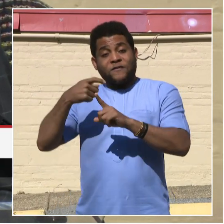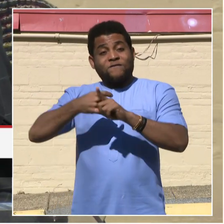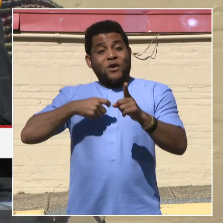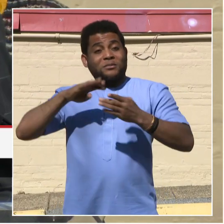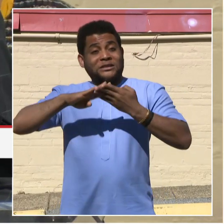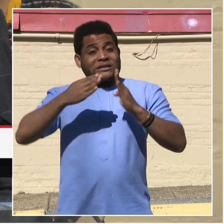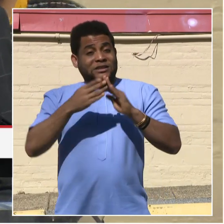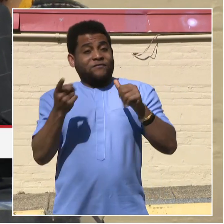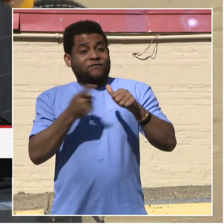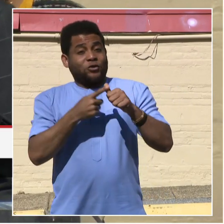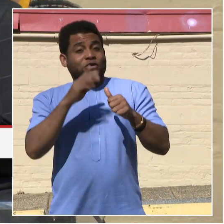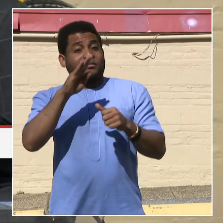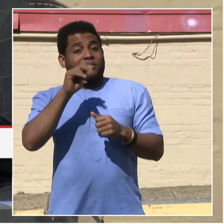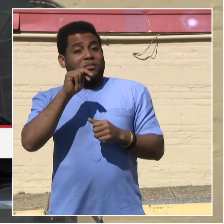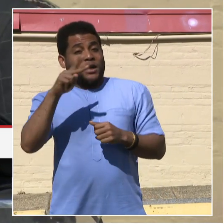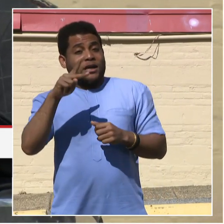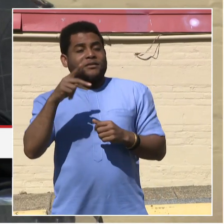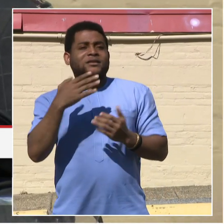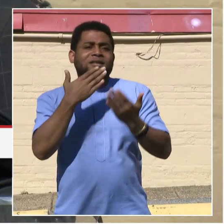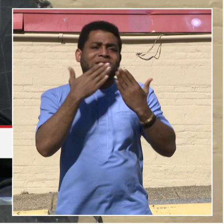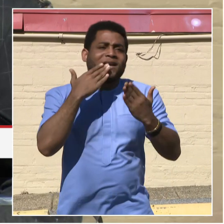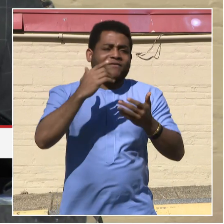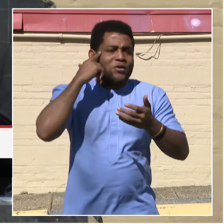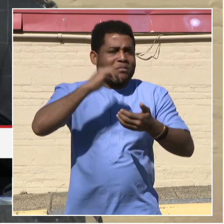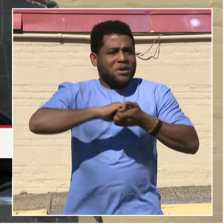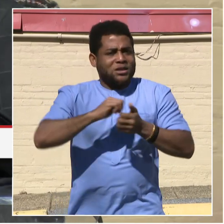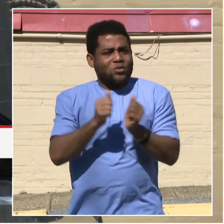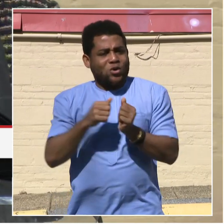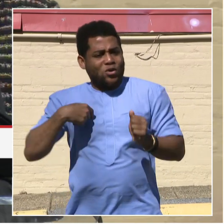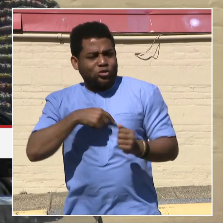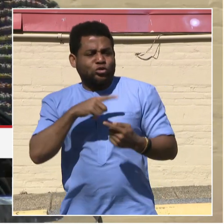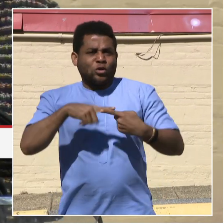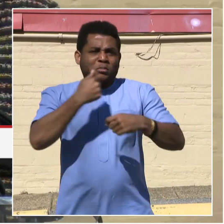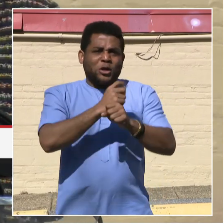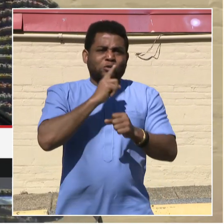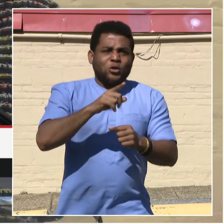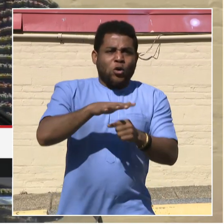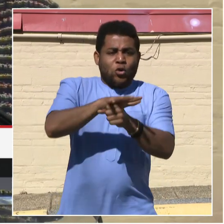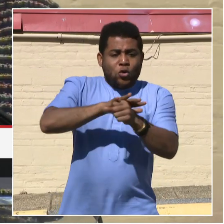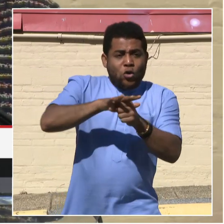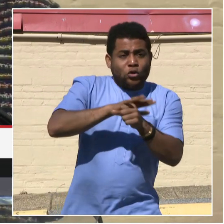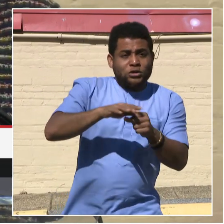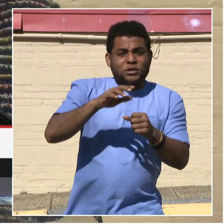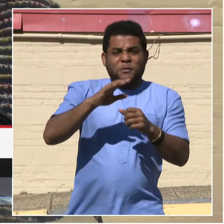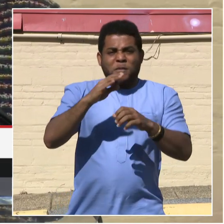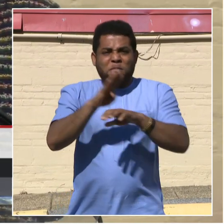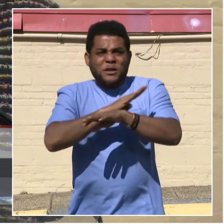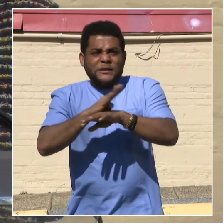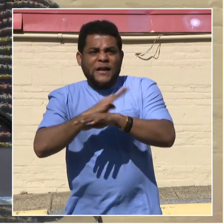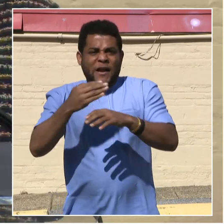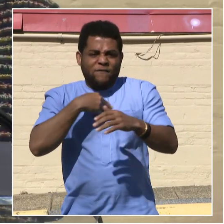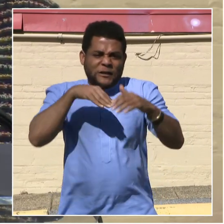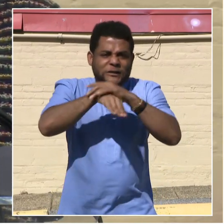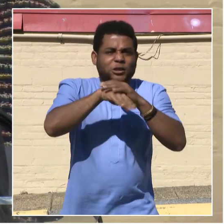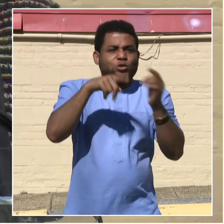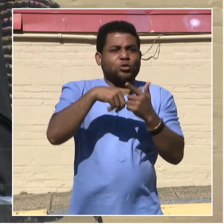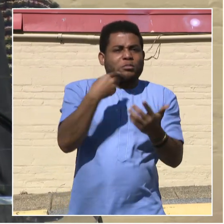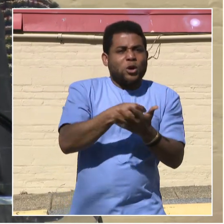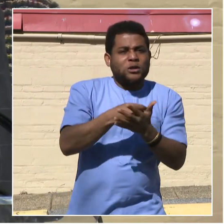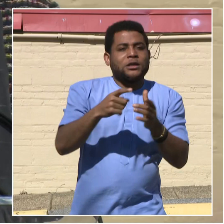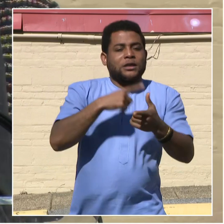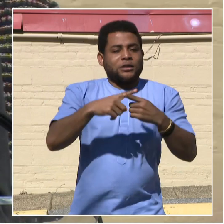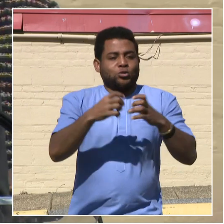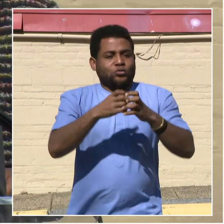to ensure that local, small, and minority-owned businesses have access to funding to further their initiatives and to help fulfill